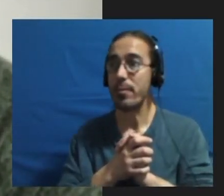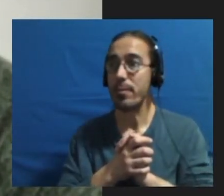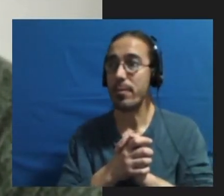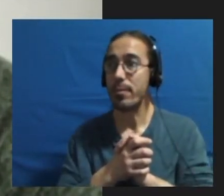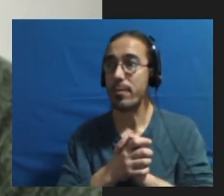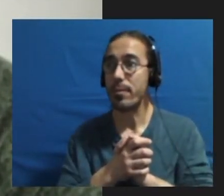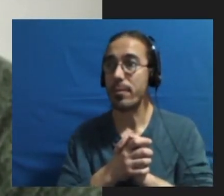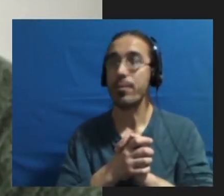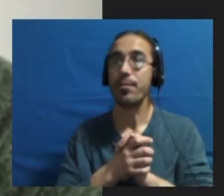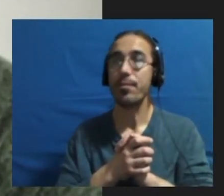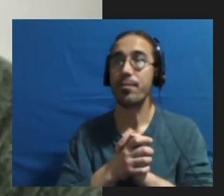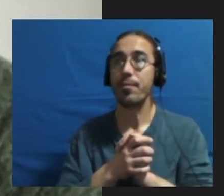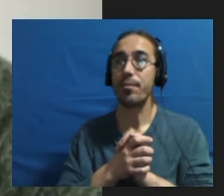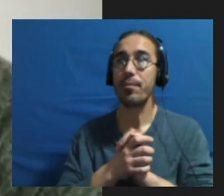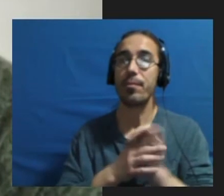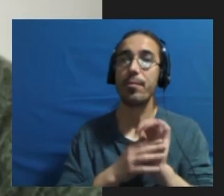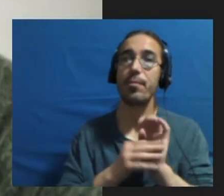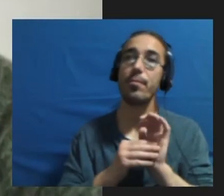just something that